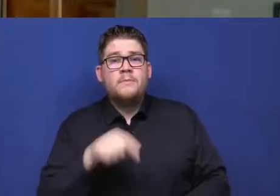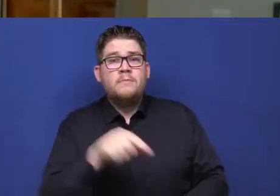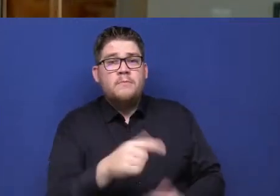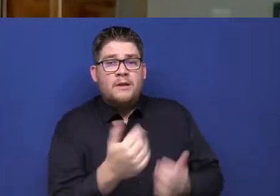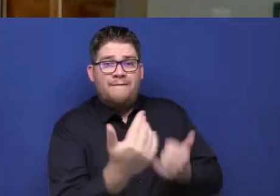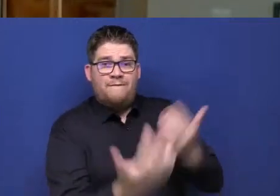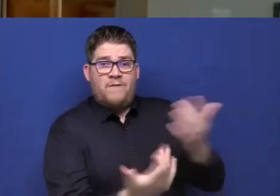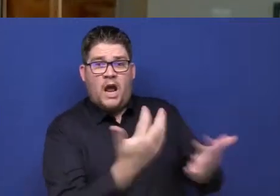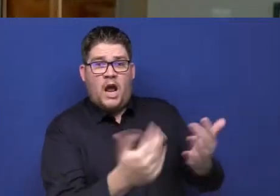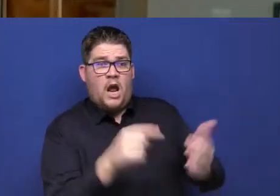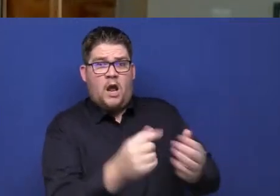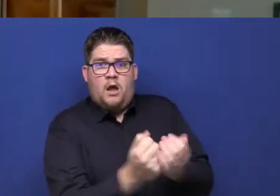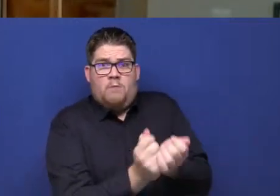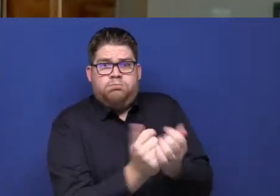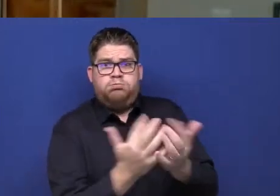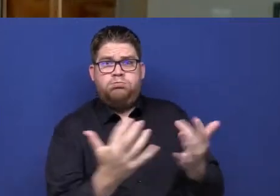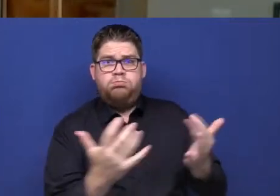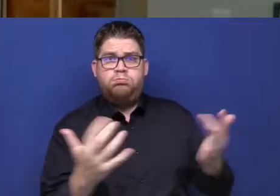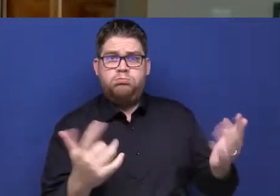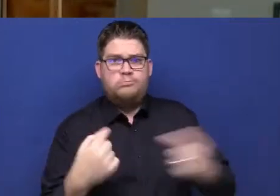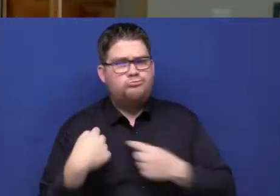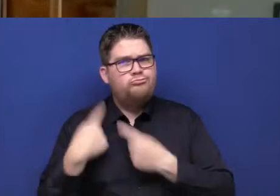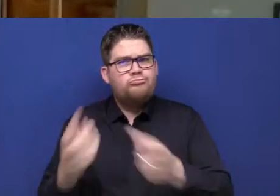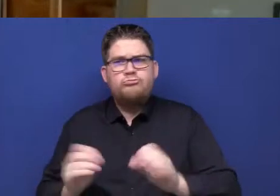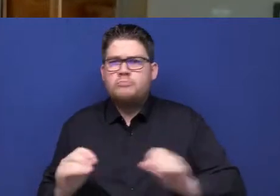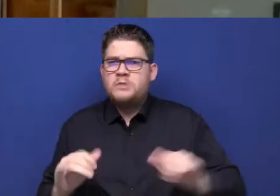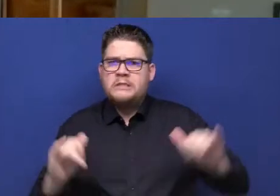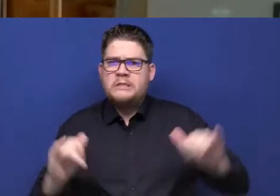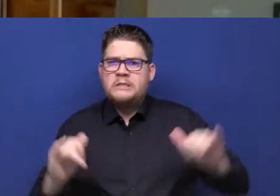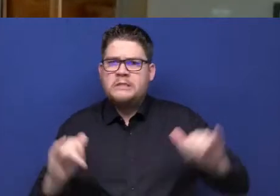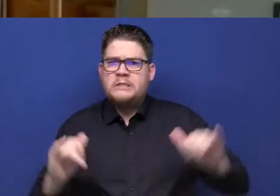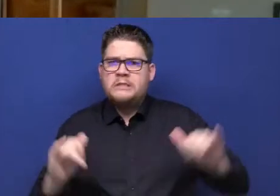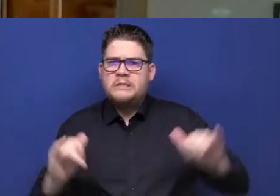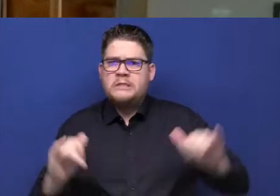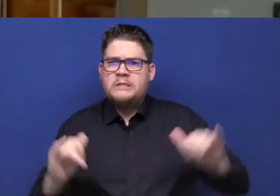223,000 hectares burned. Currently, we have 258 active fires,